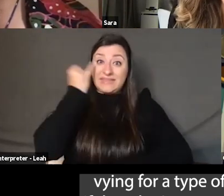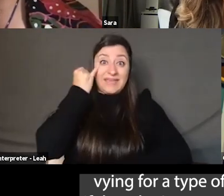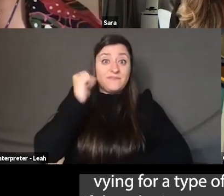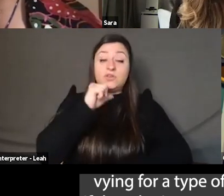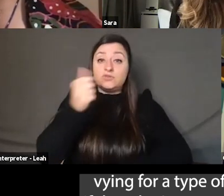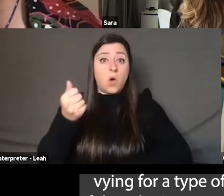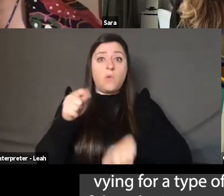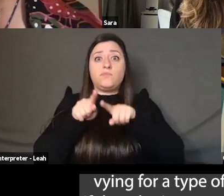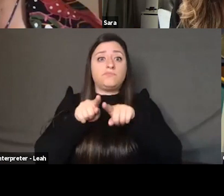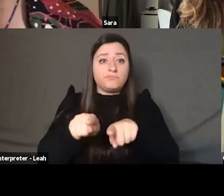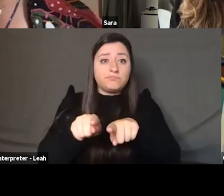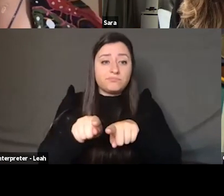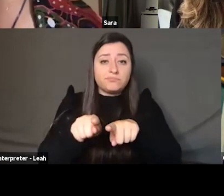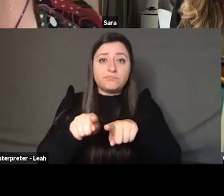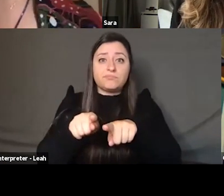accompany